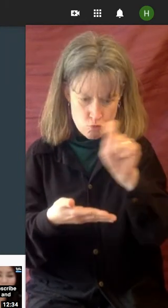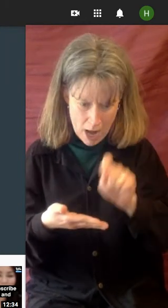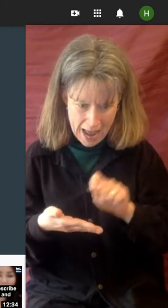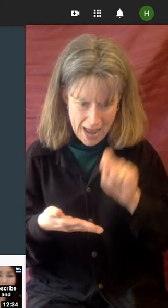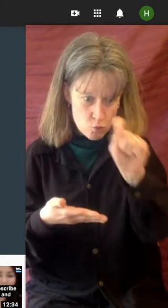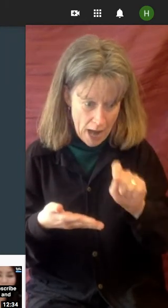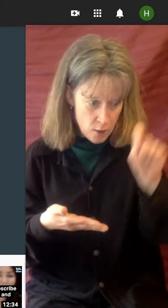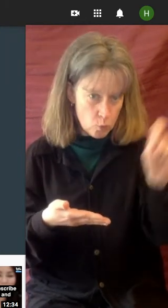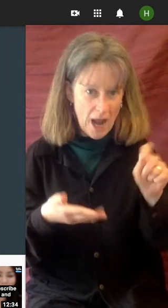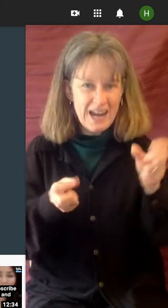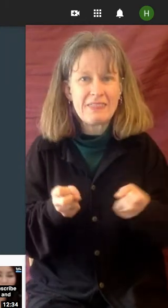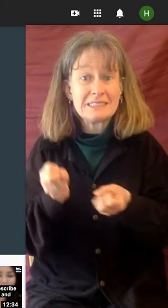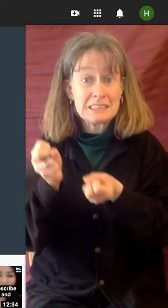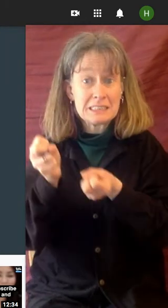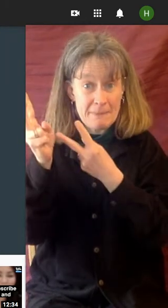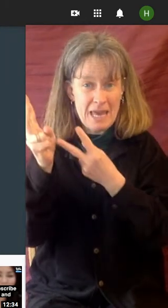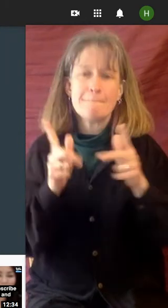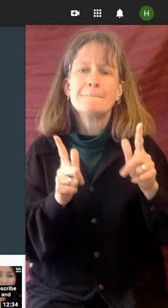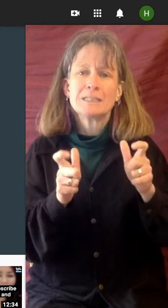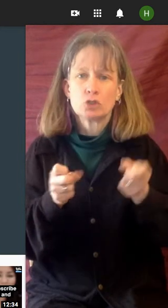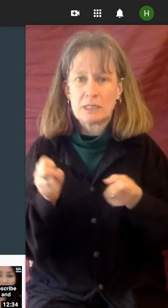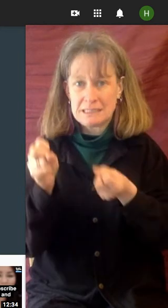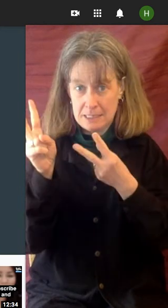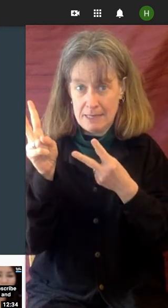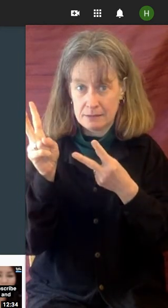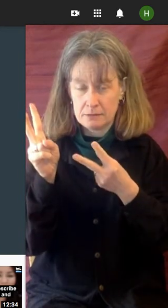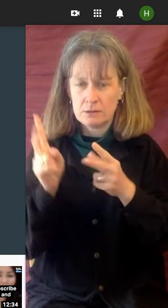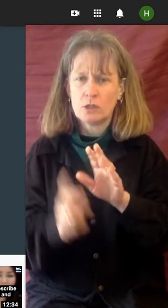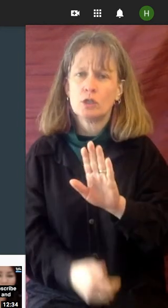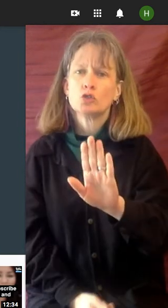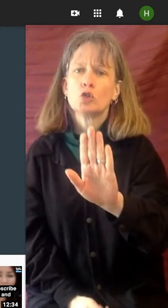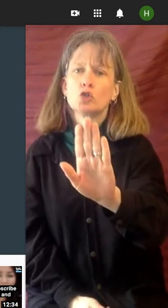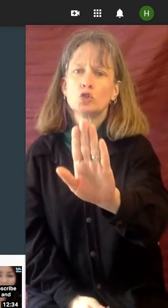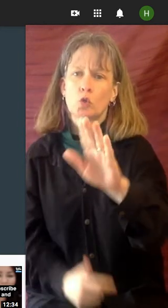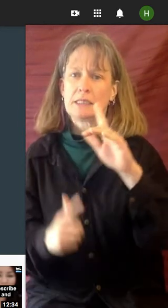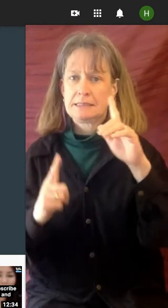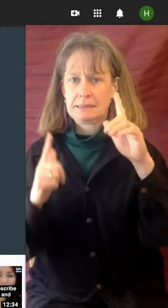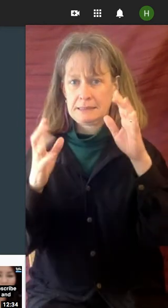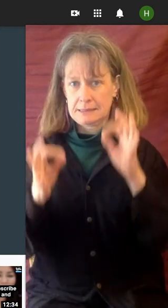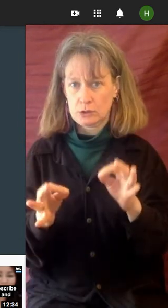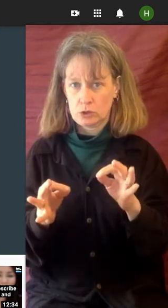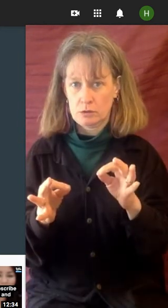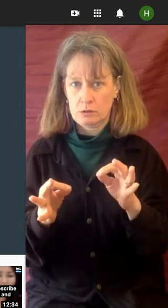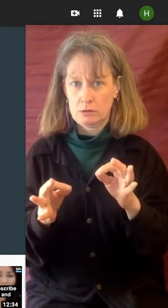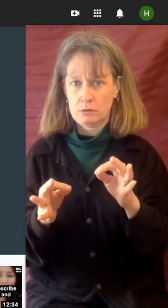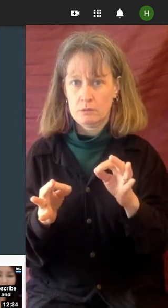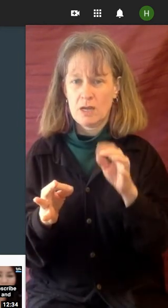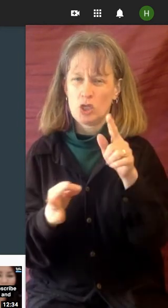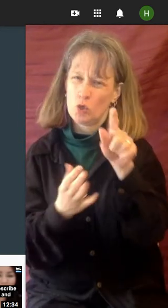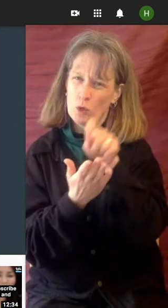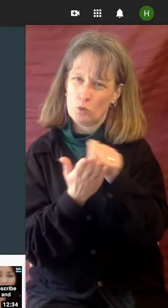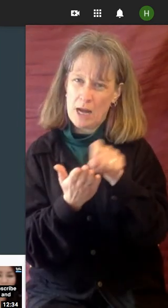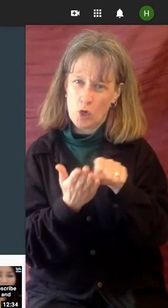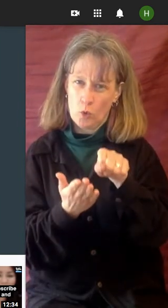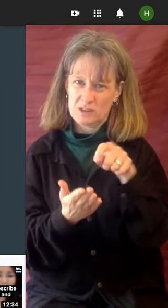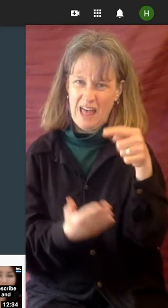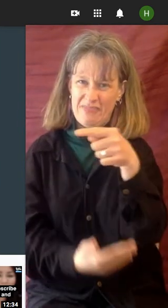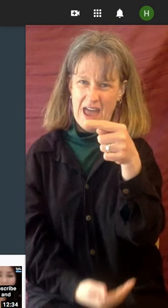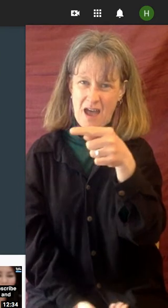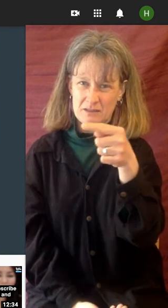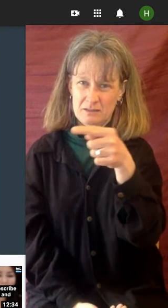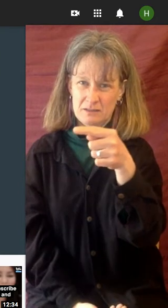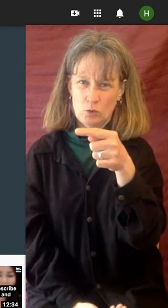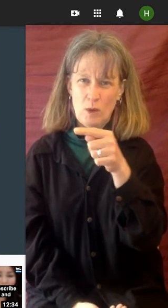done. Whatever you choose to do, you're going to jot down notes on these 6 pieces